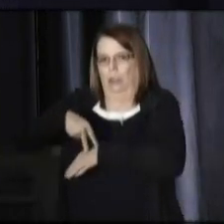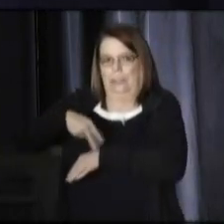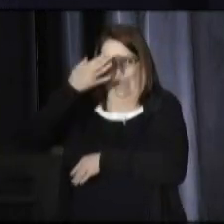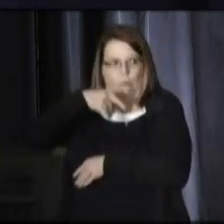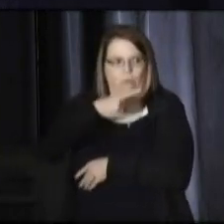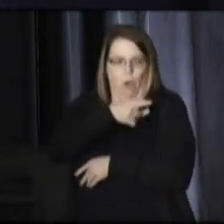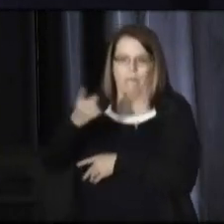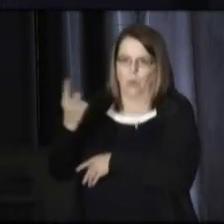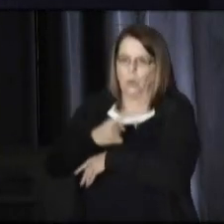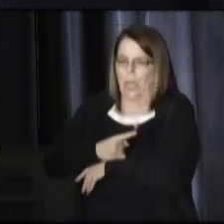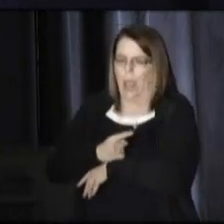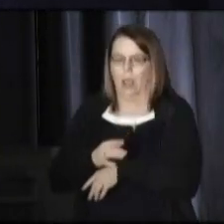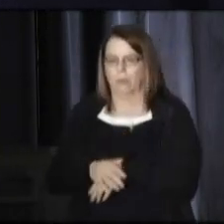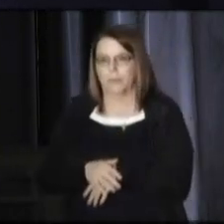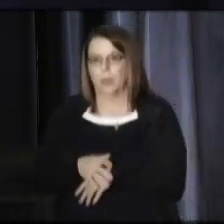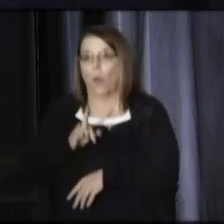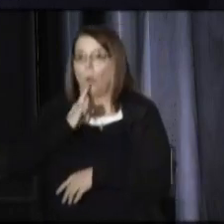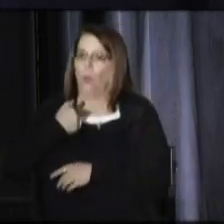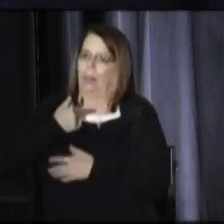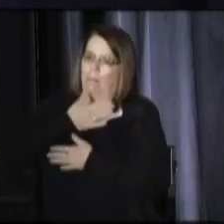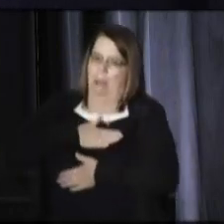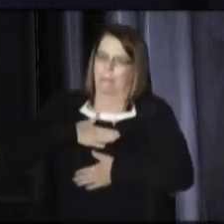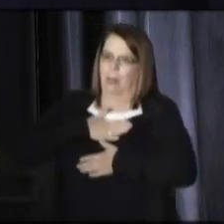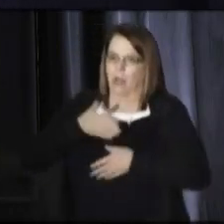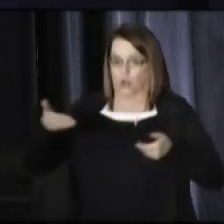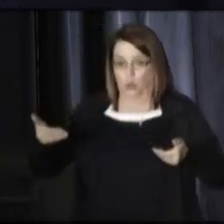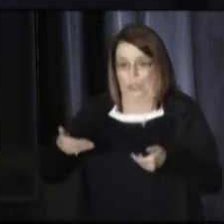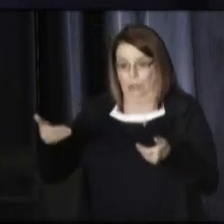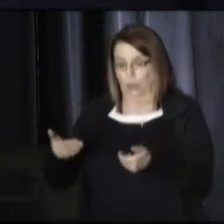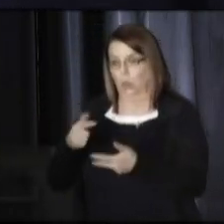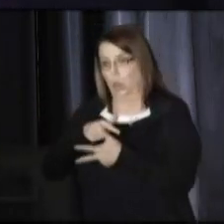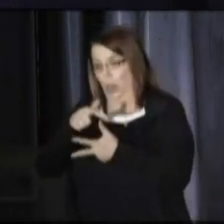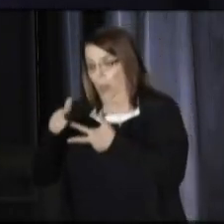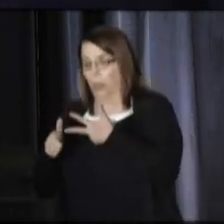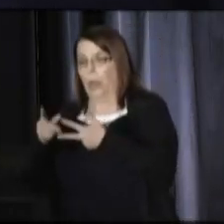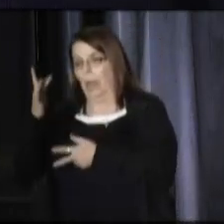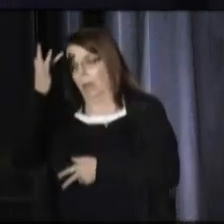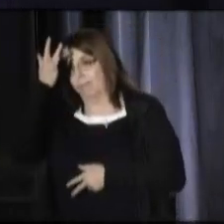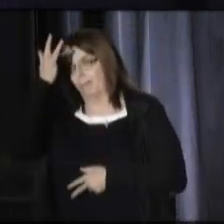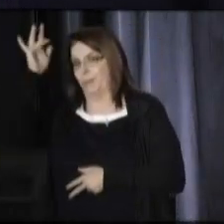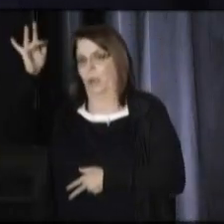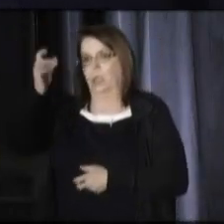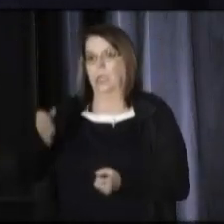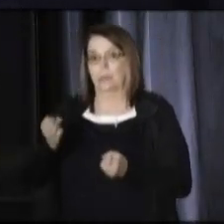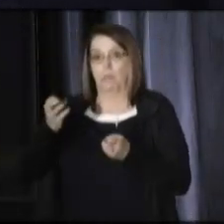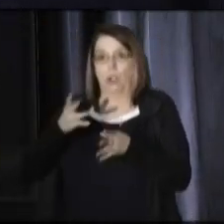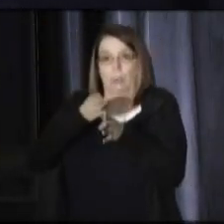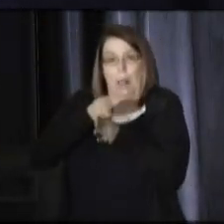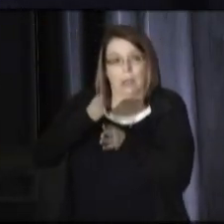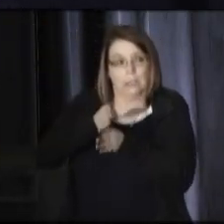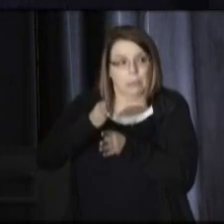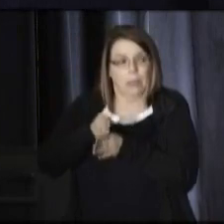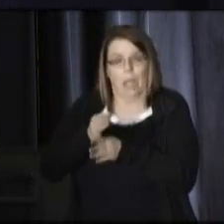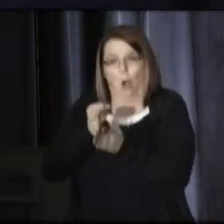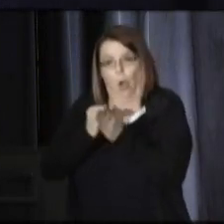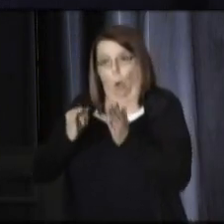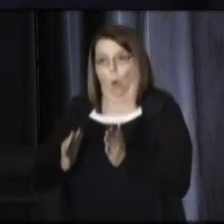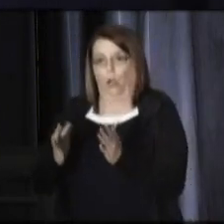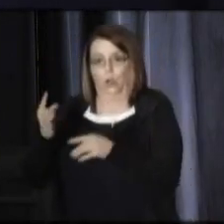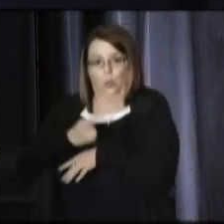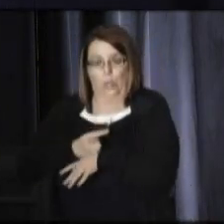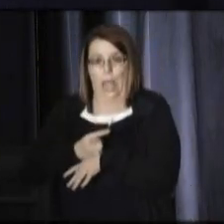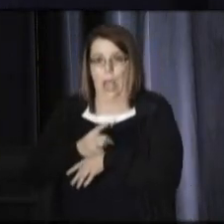in places like Yemen, Afghanistan, and Ukraine. When other writers, artists, and journalists are migrating across borders,